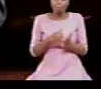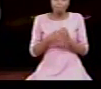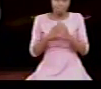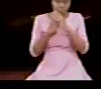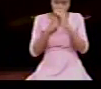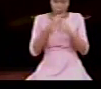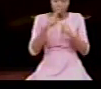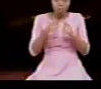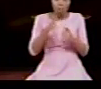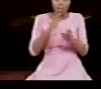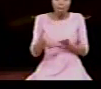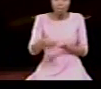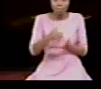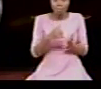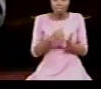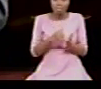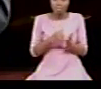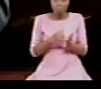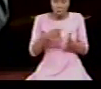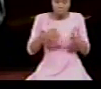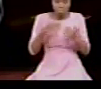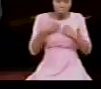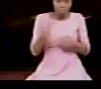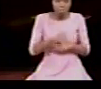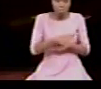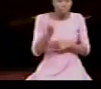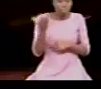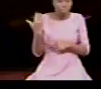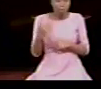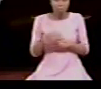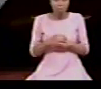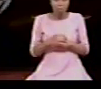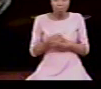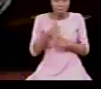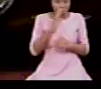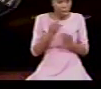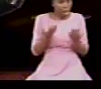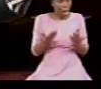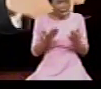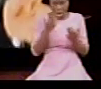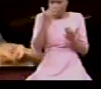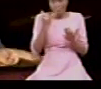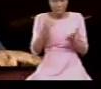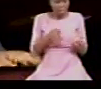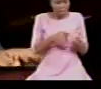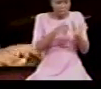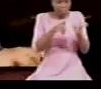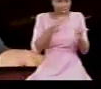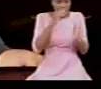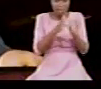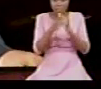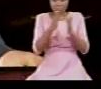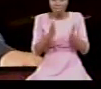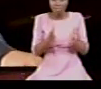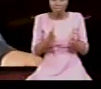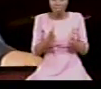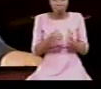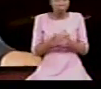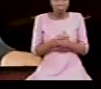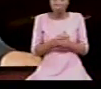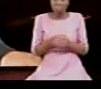it, what he has sowed with, why? This is a Christian. She was